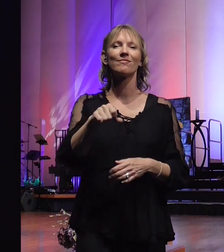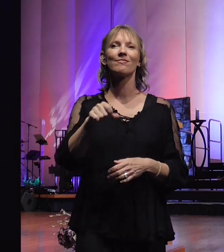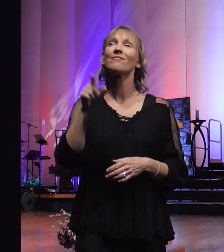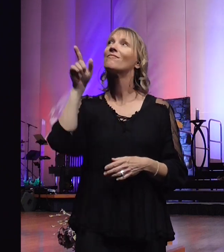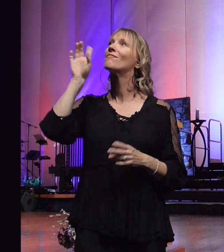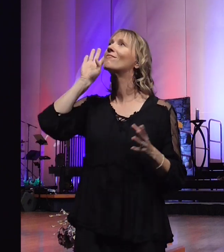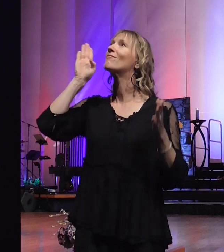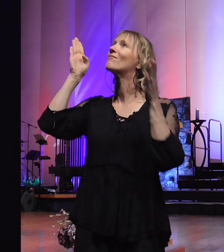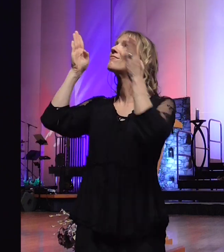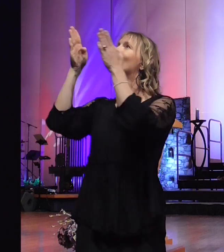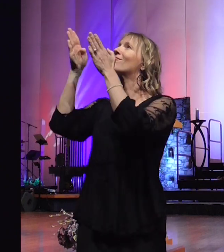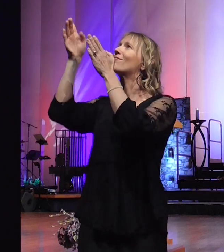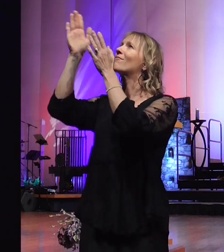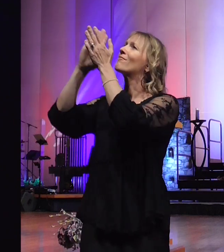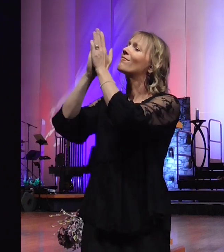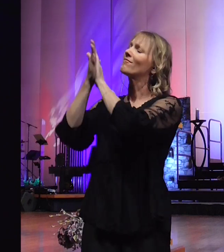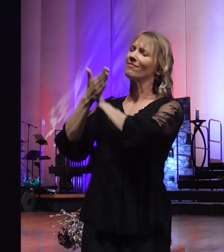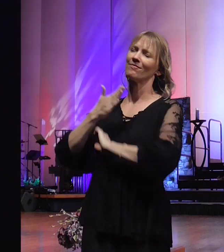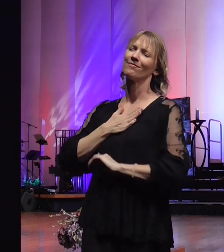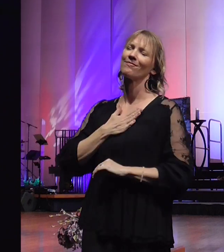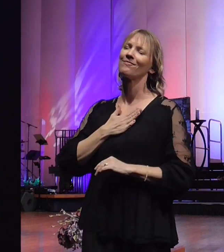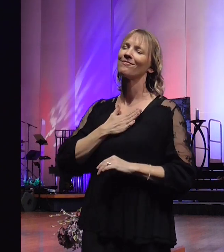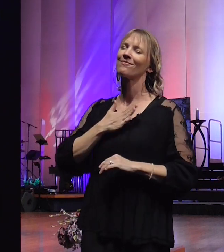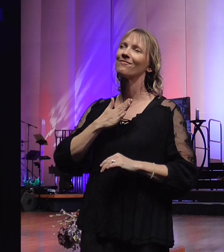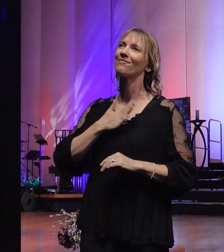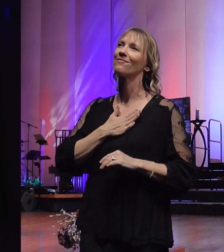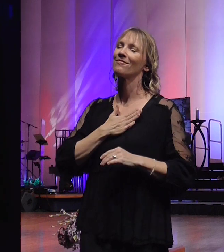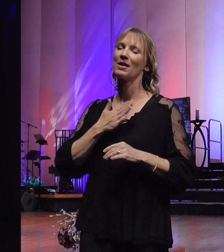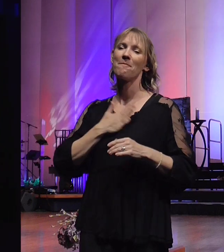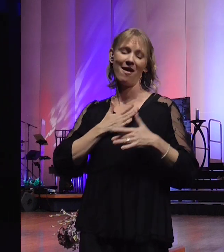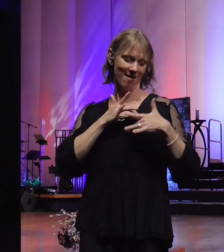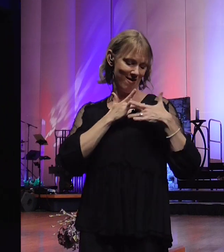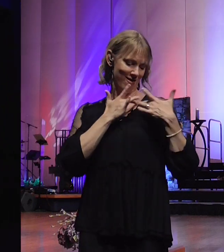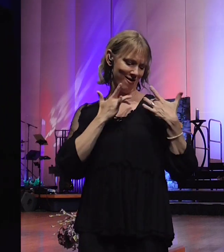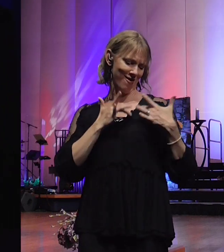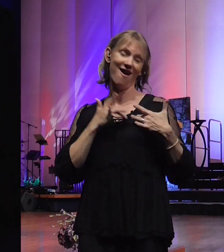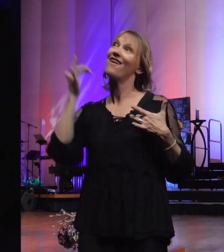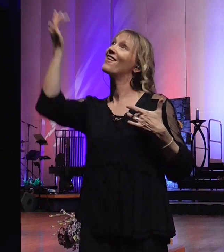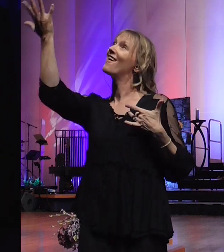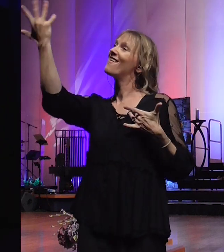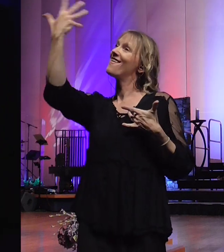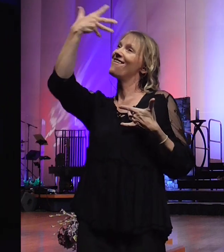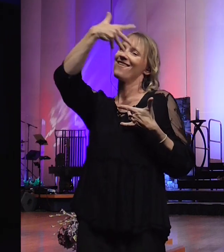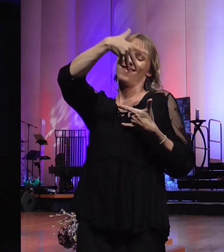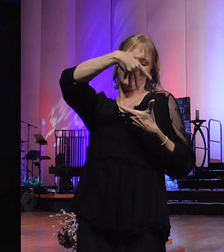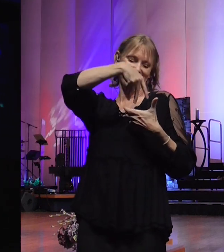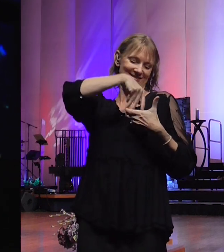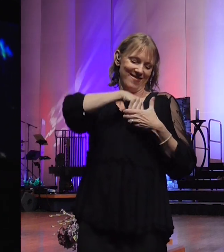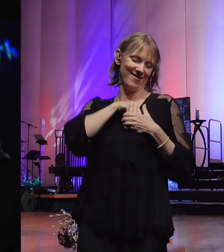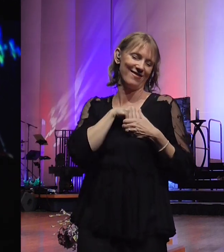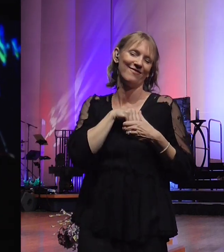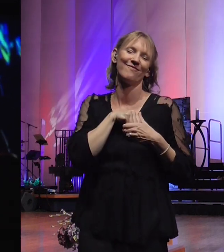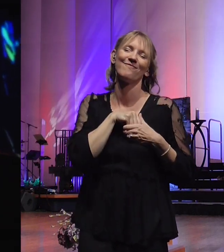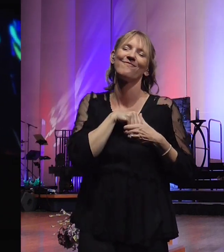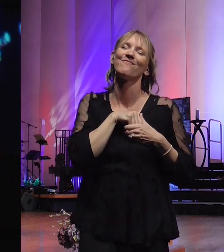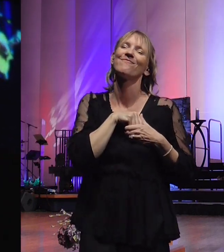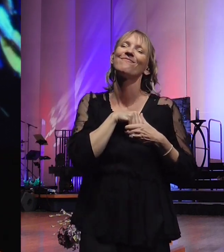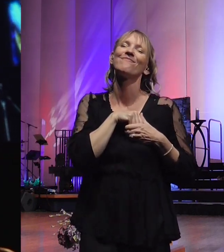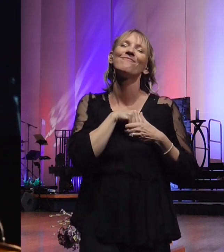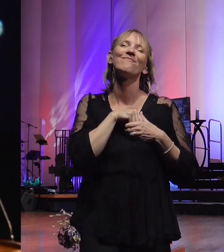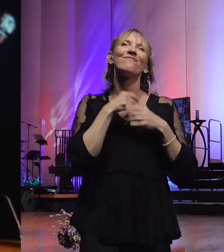make you mine, take you into my heart at